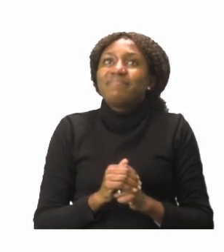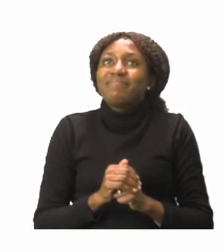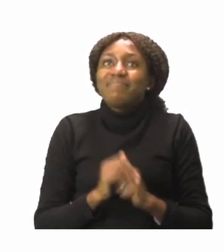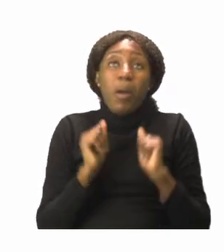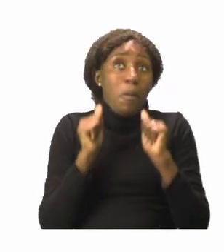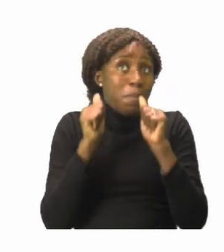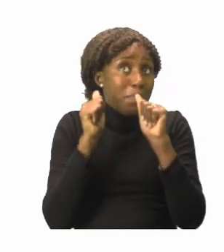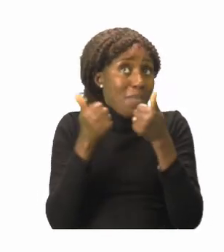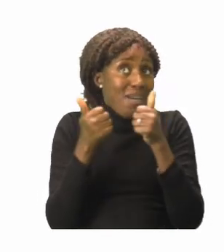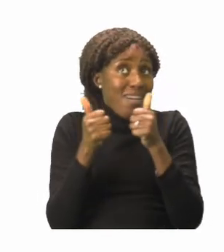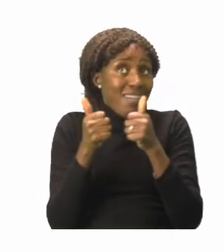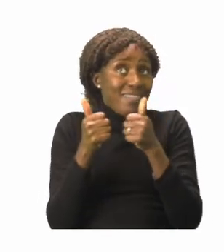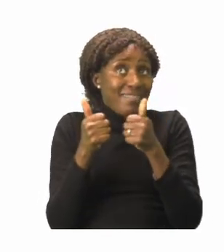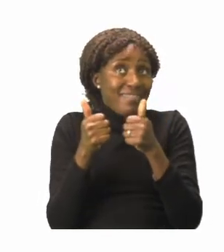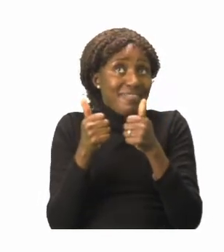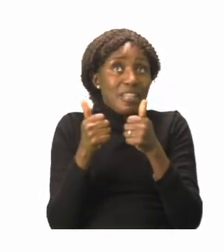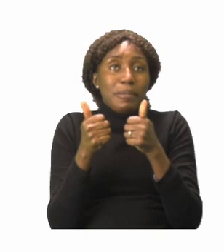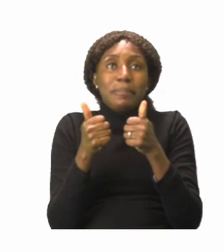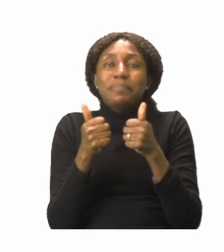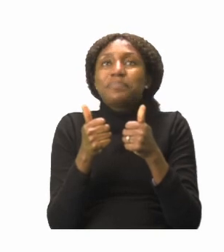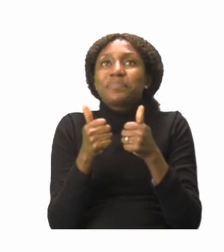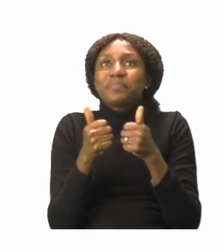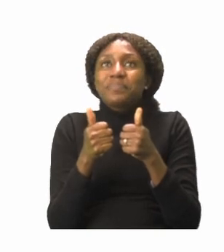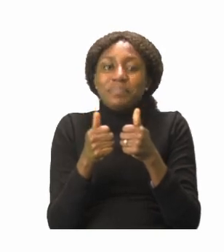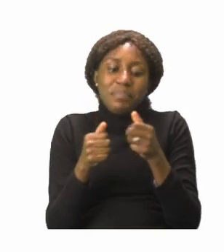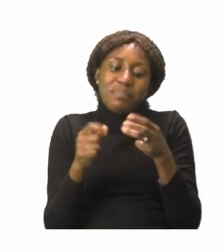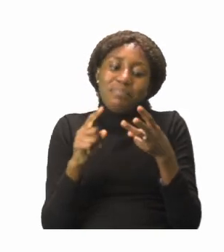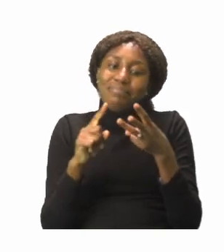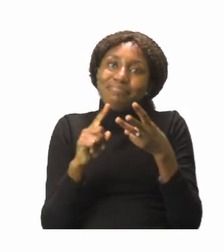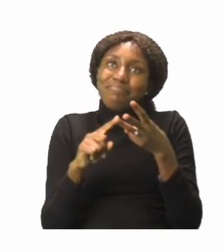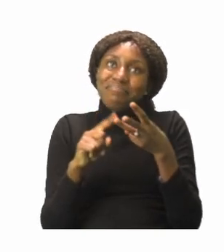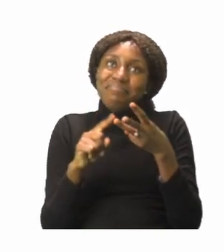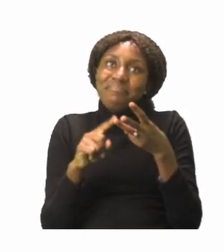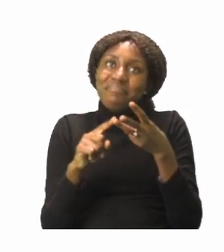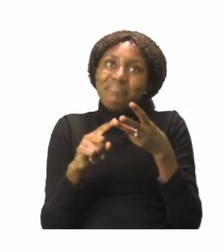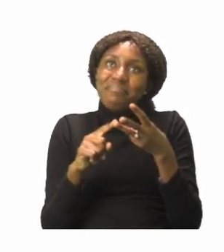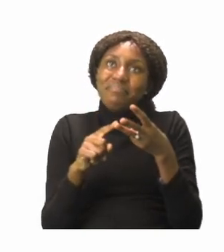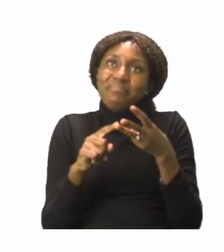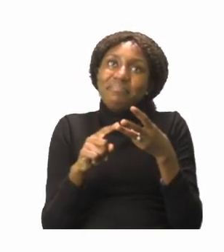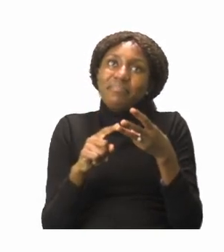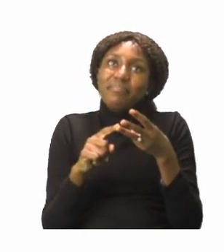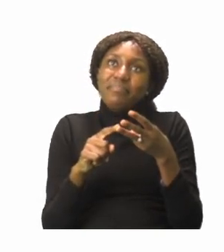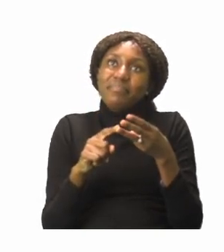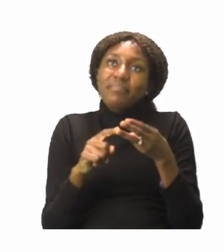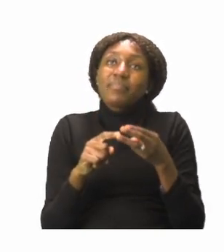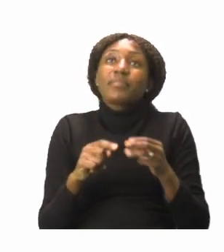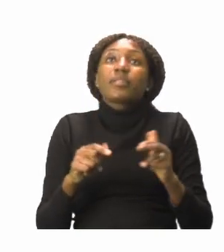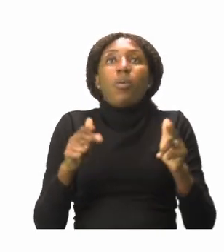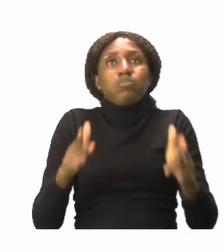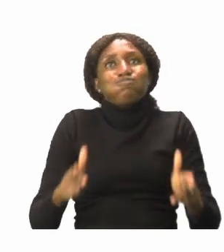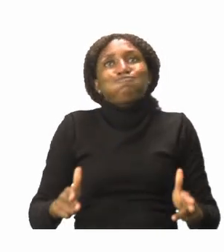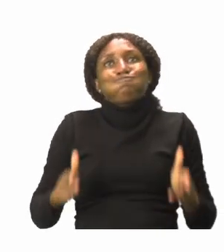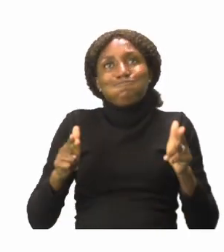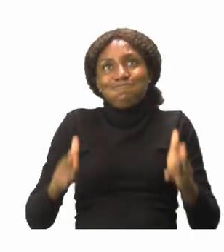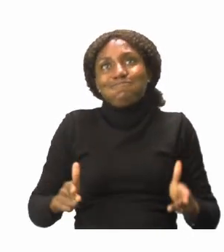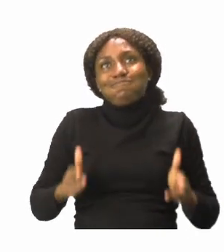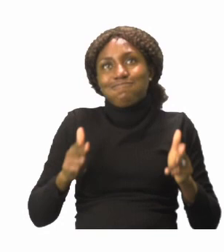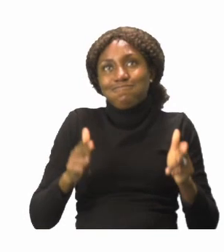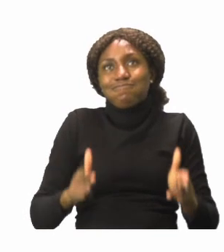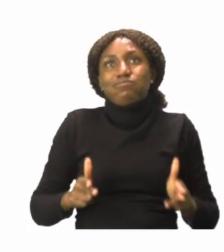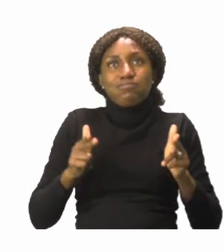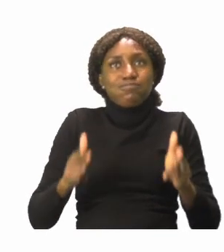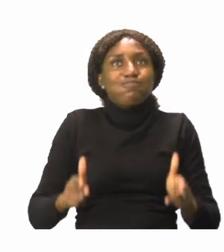Well done. The next one that we can see is a